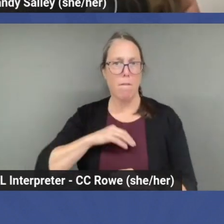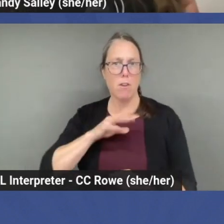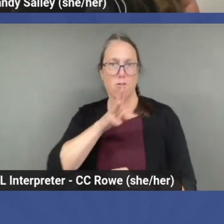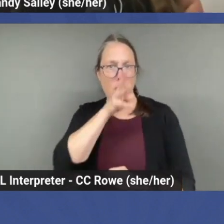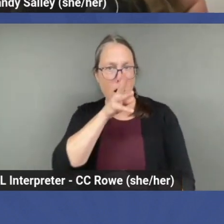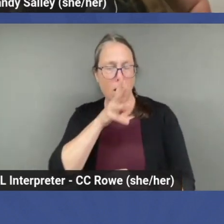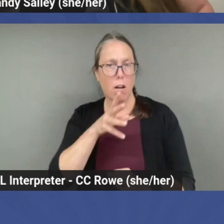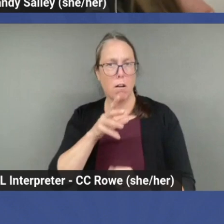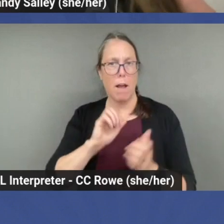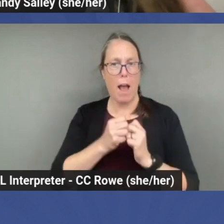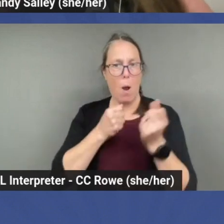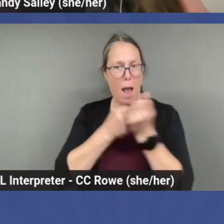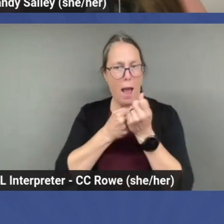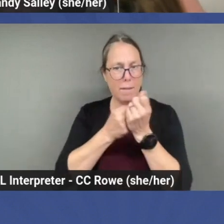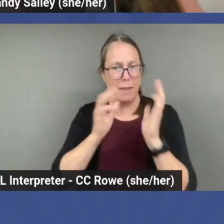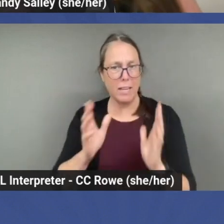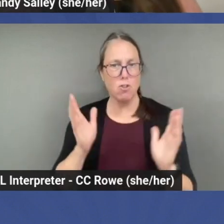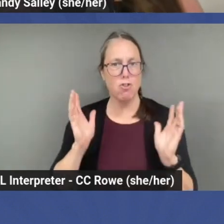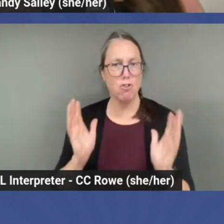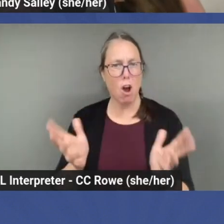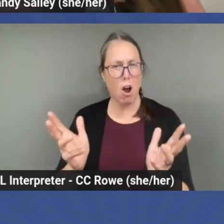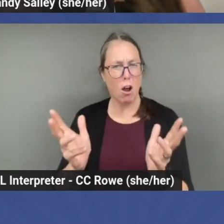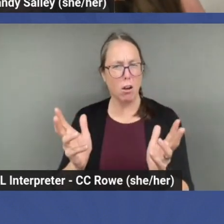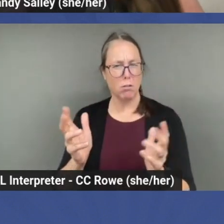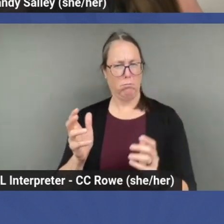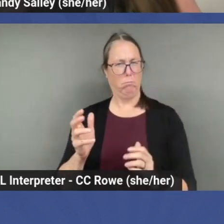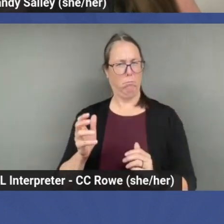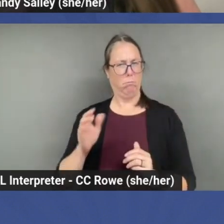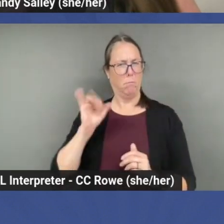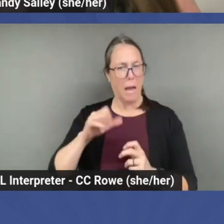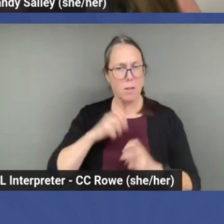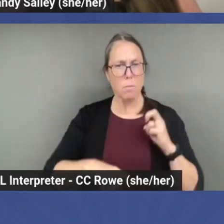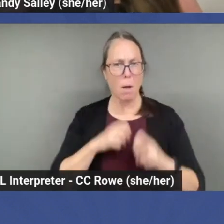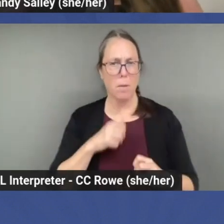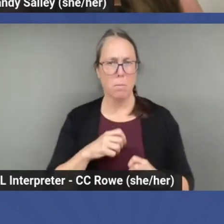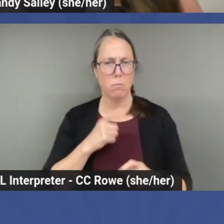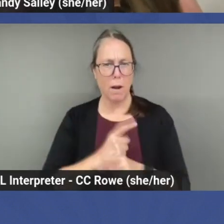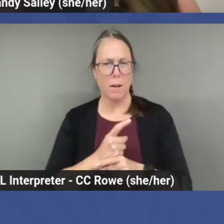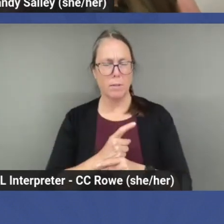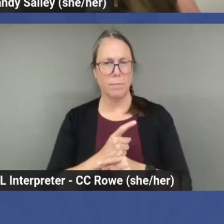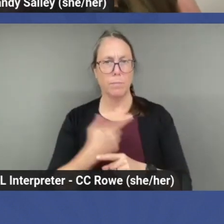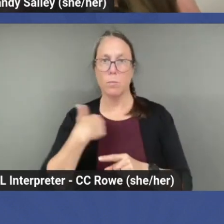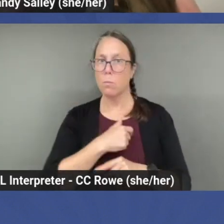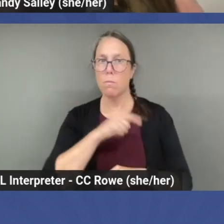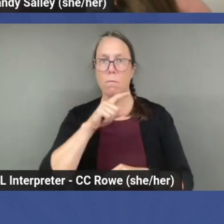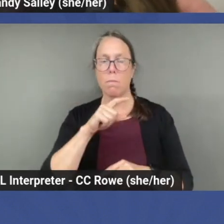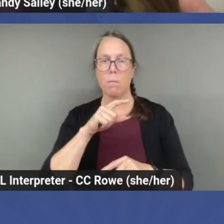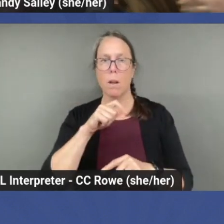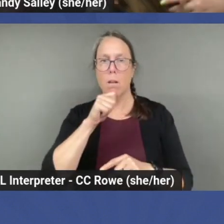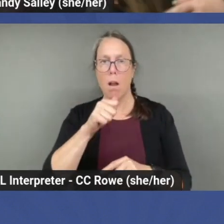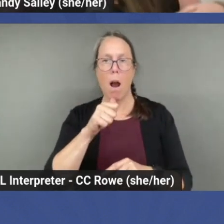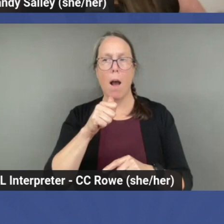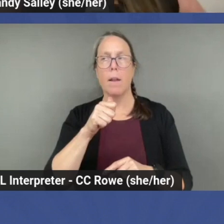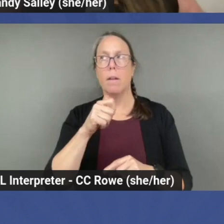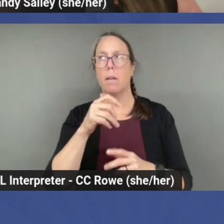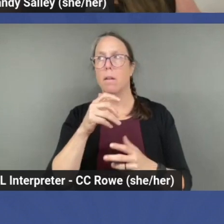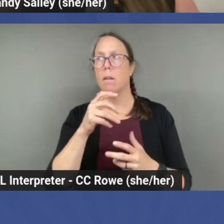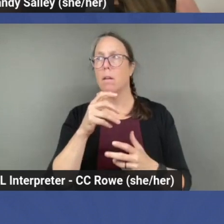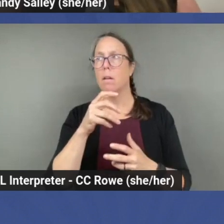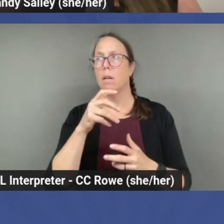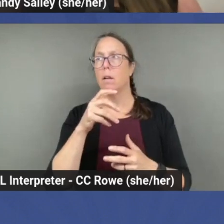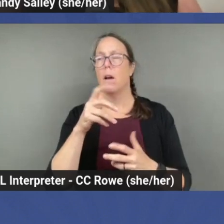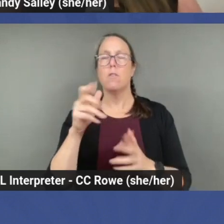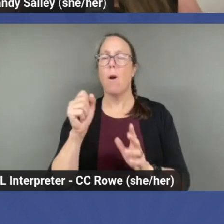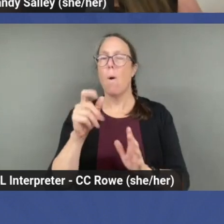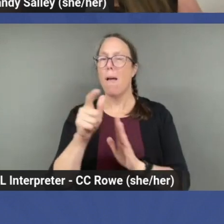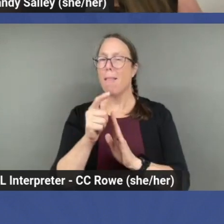how advocates talk. Like, I mean, that's a problem, right? We are not in this place where legislative